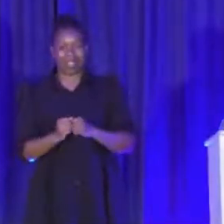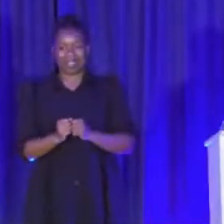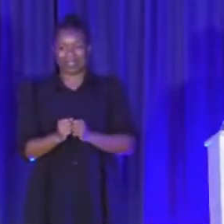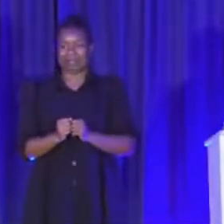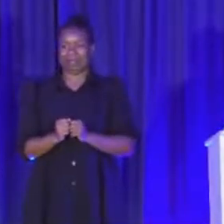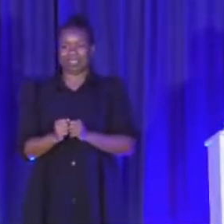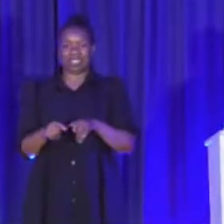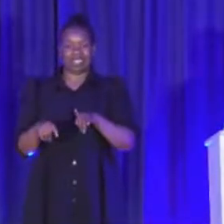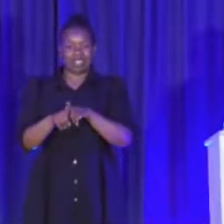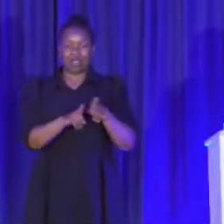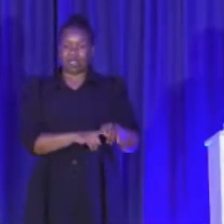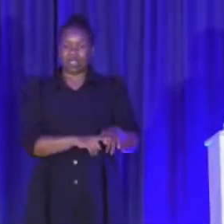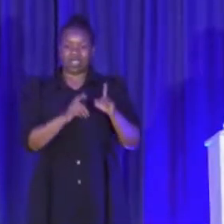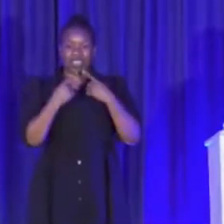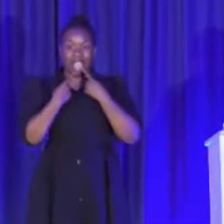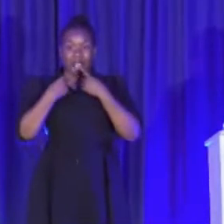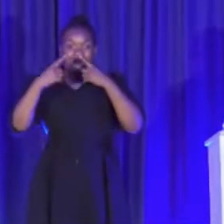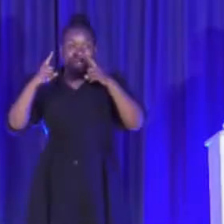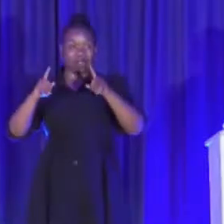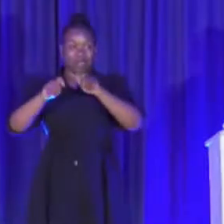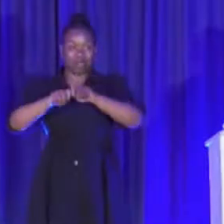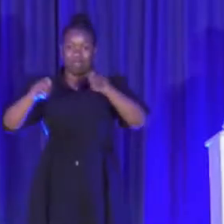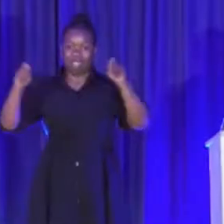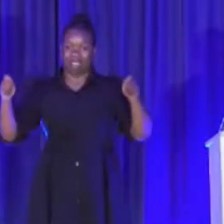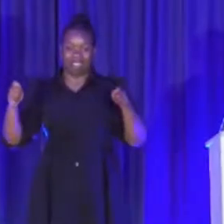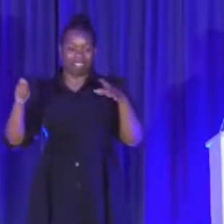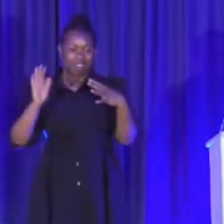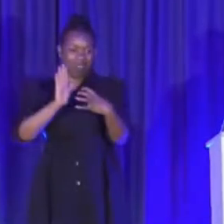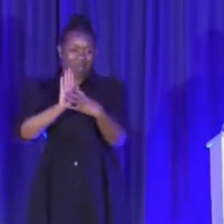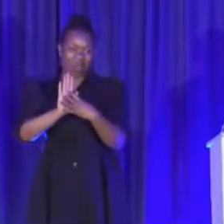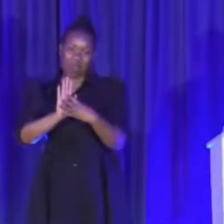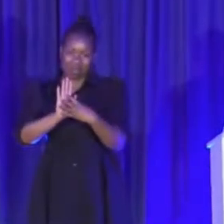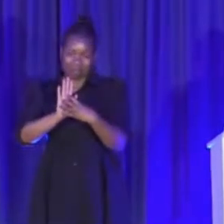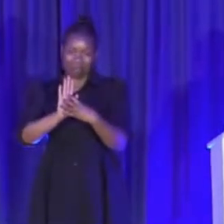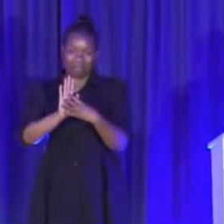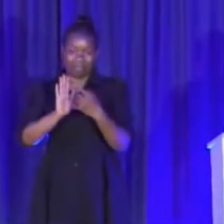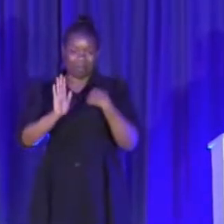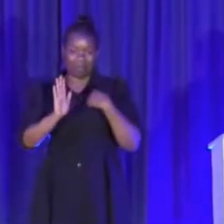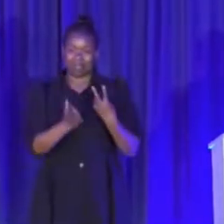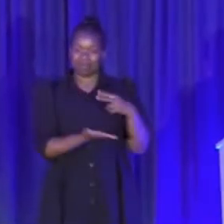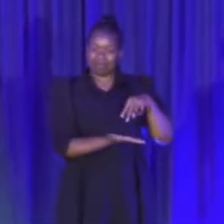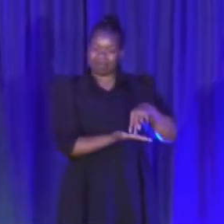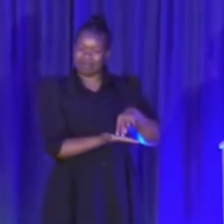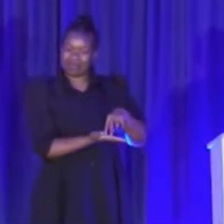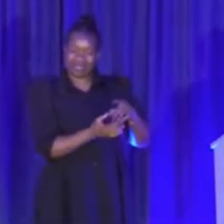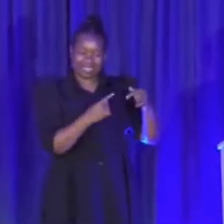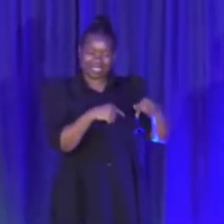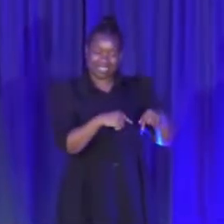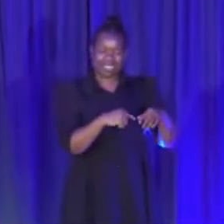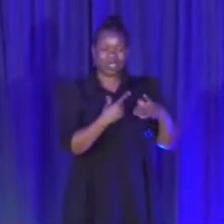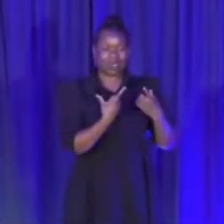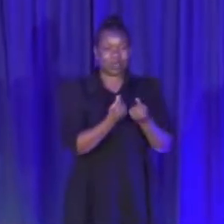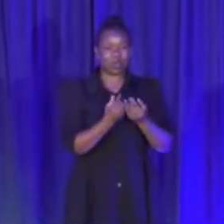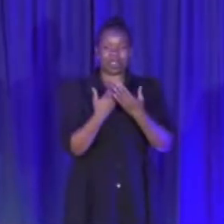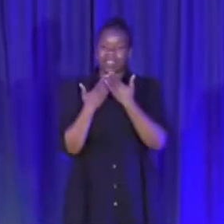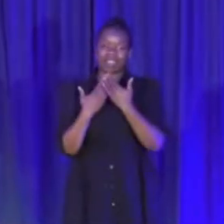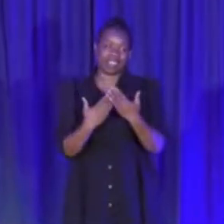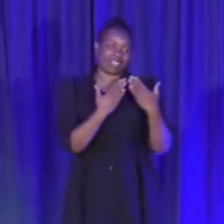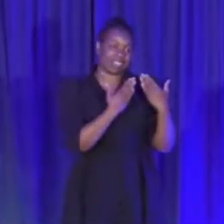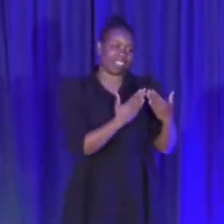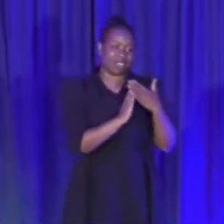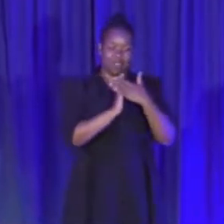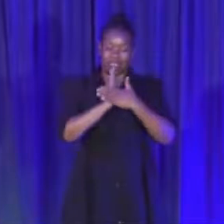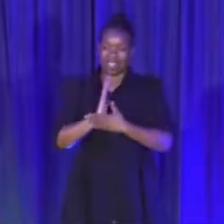the launch of a logo, to stand here and be able to give a vote of thanks on behalf of